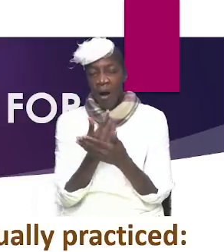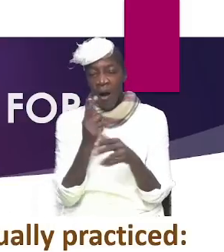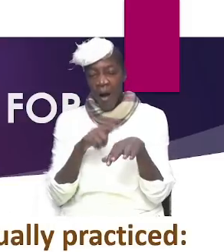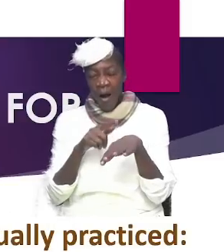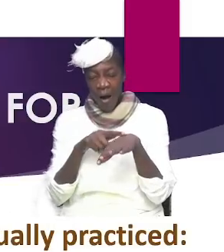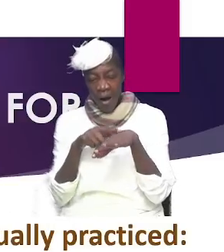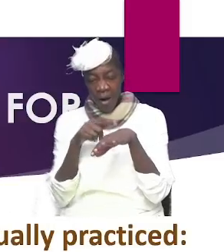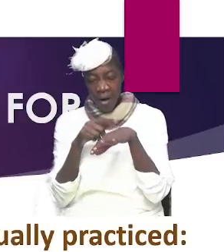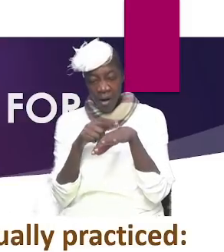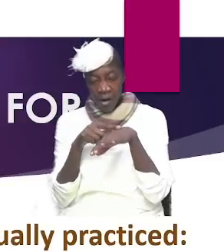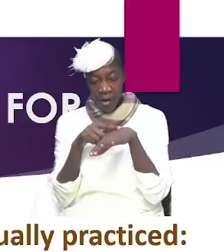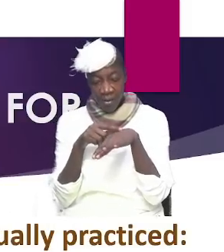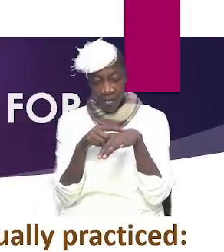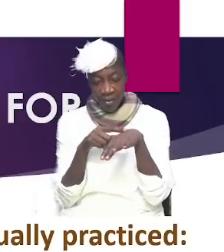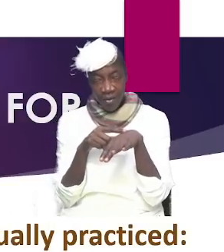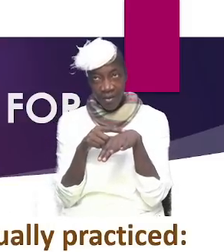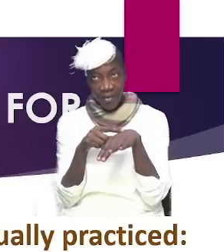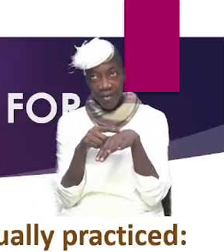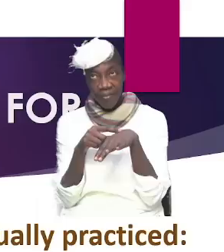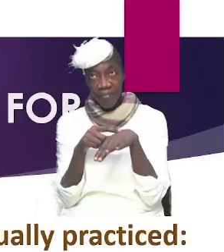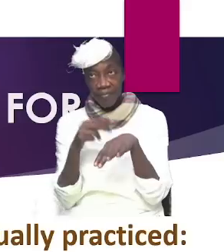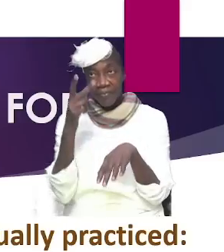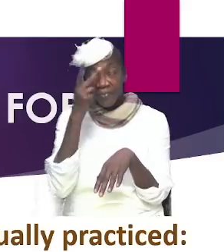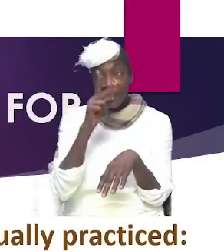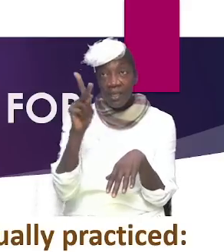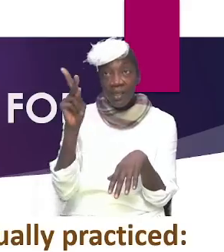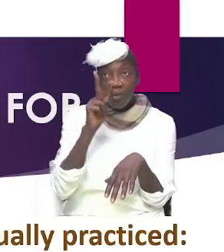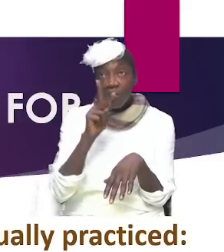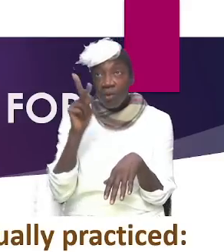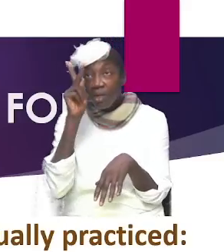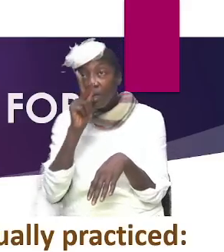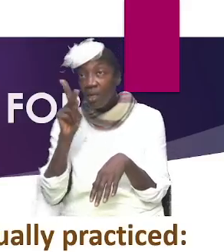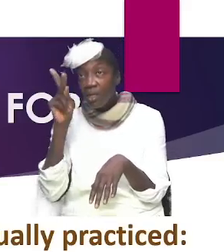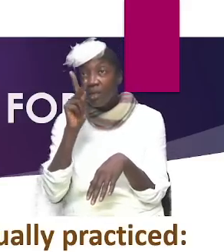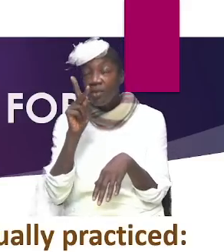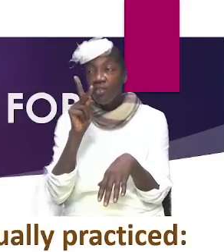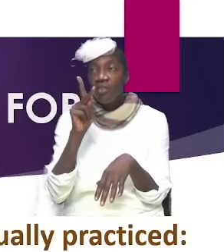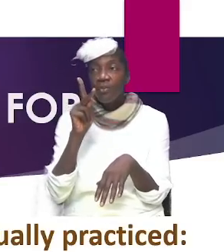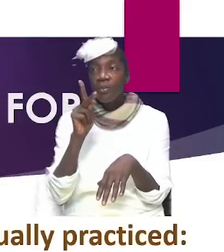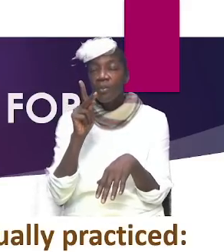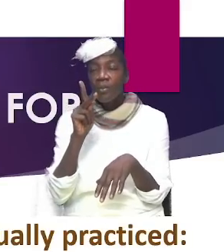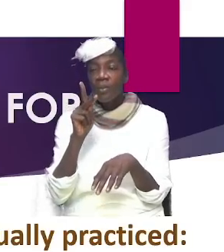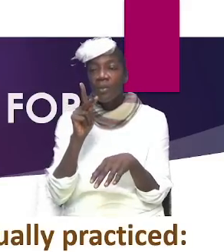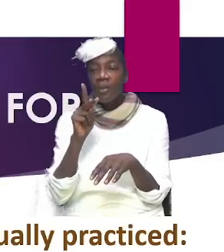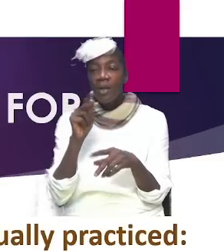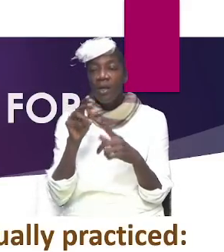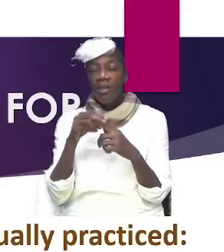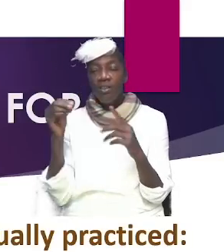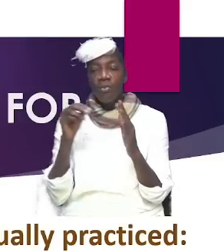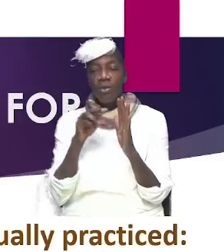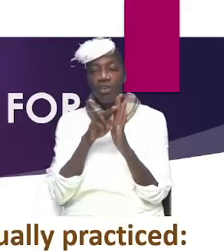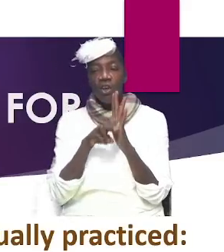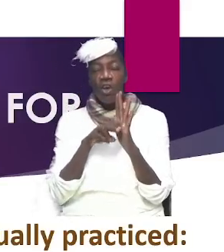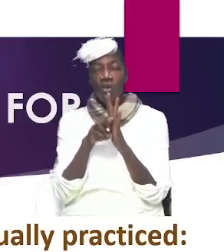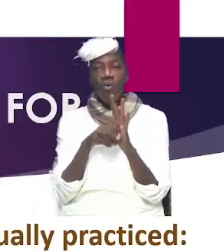they go down and they pray and they watch, and they call it the certain hour of prayer. And